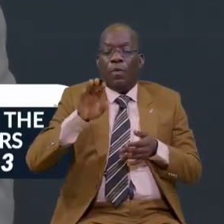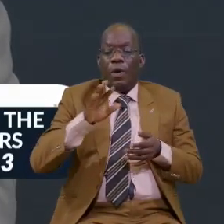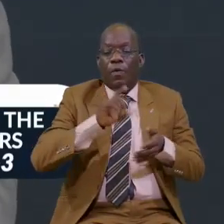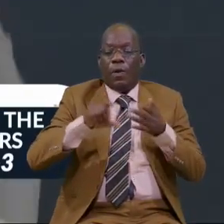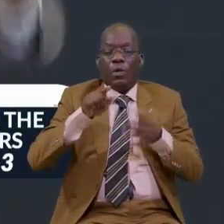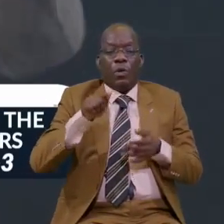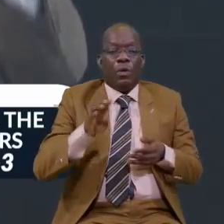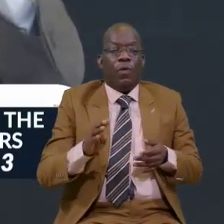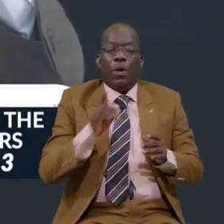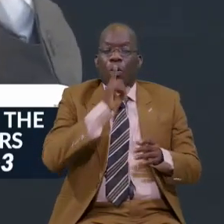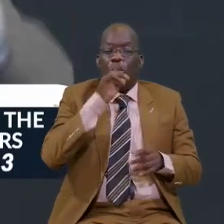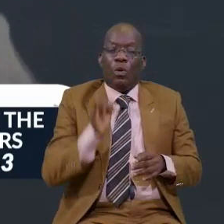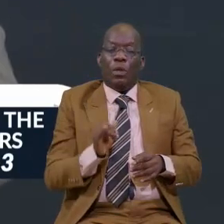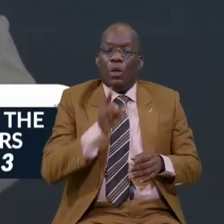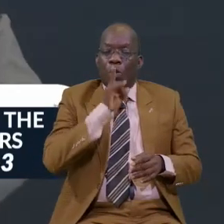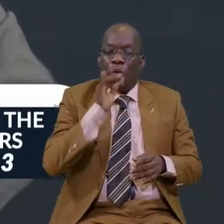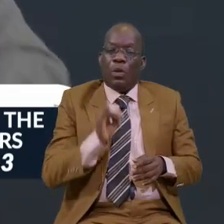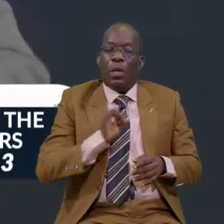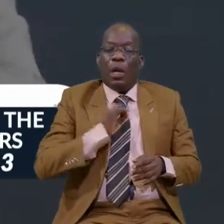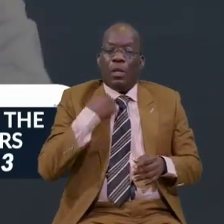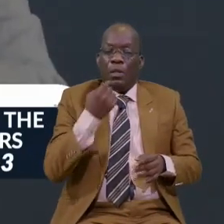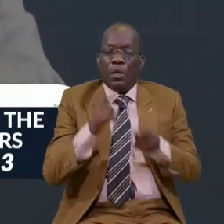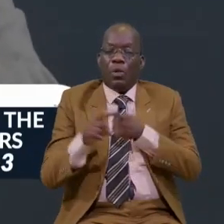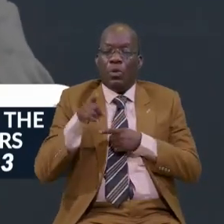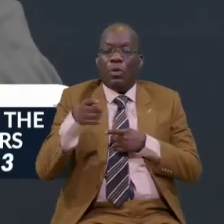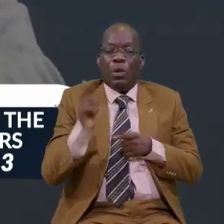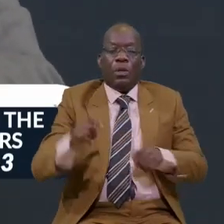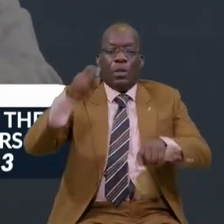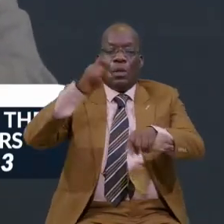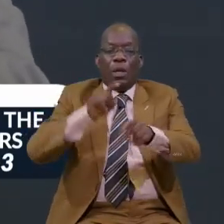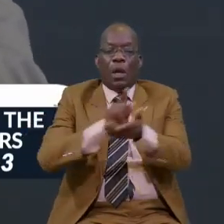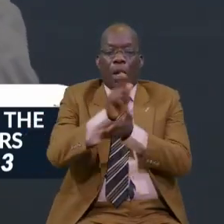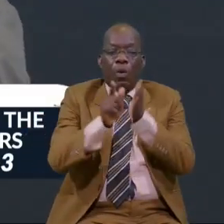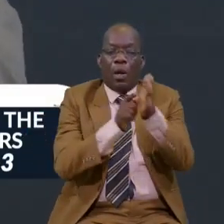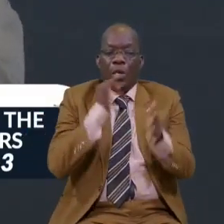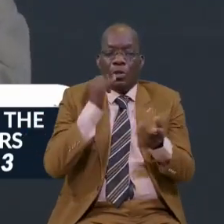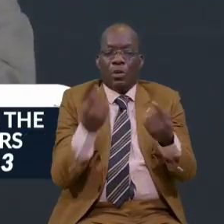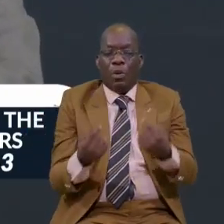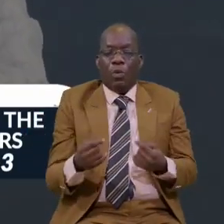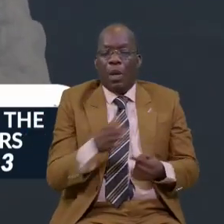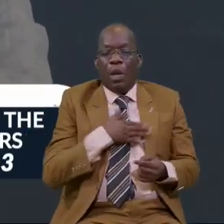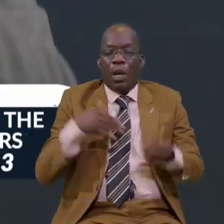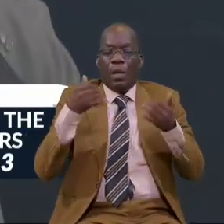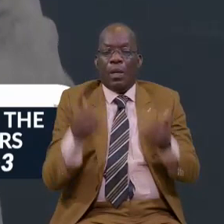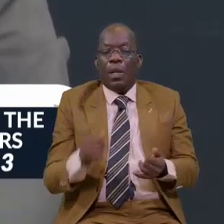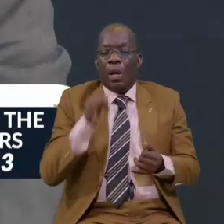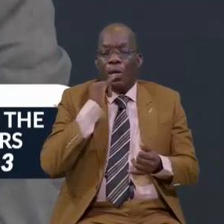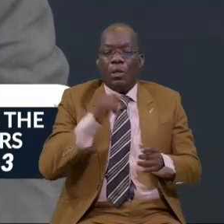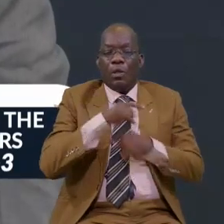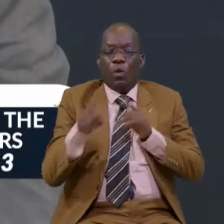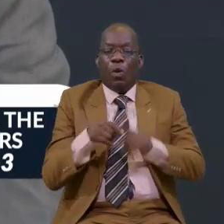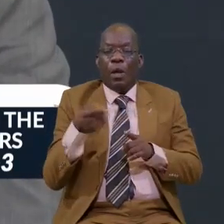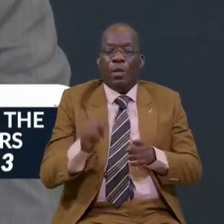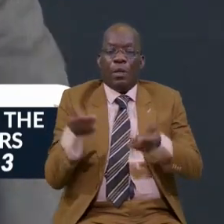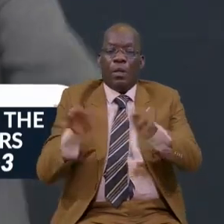unto you, the hour is coming, and now is, when the dead shall hear the